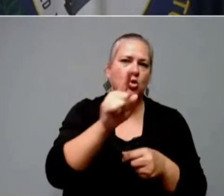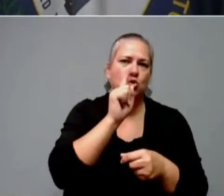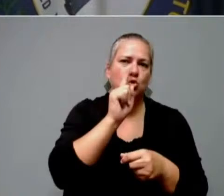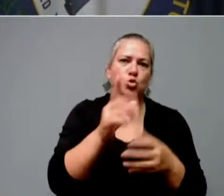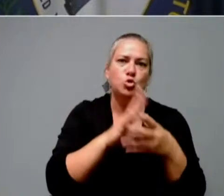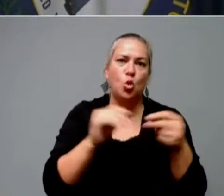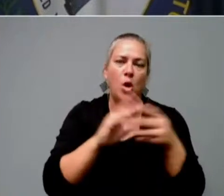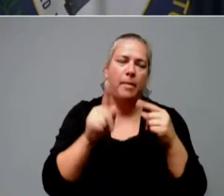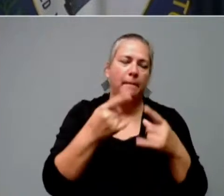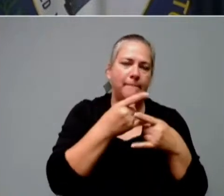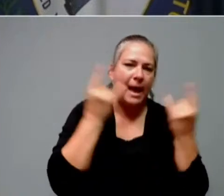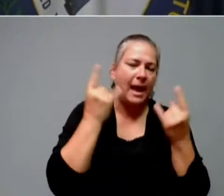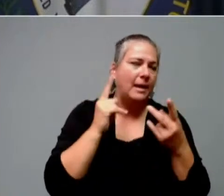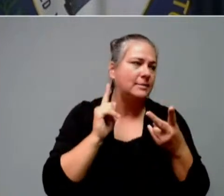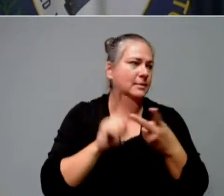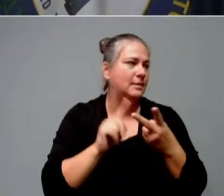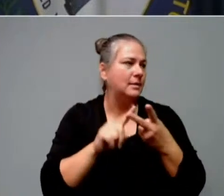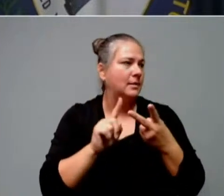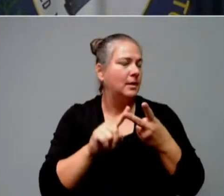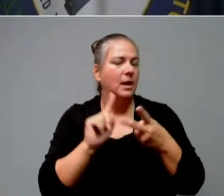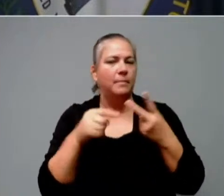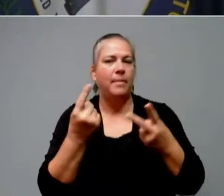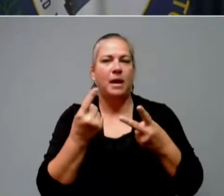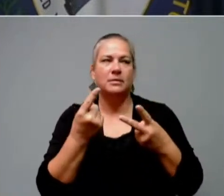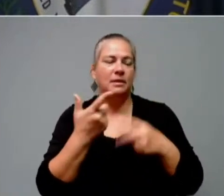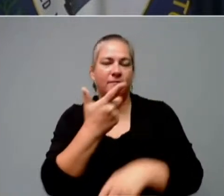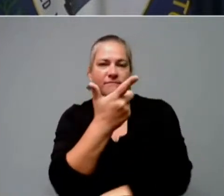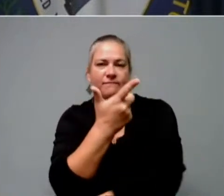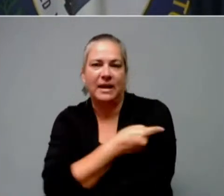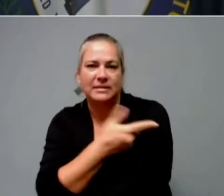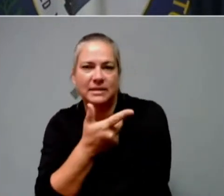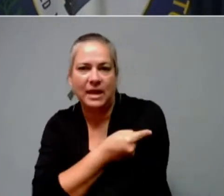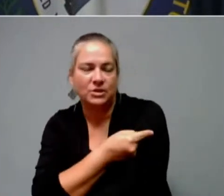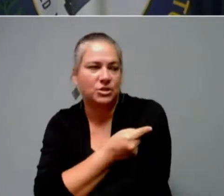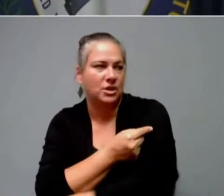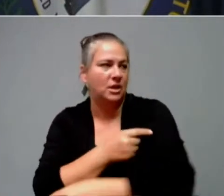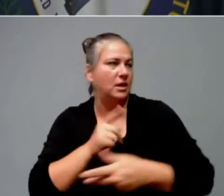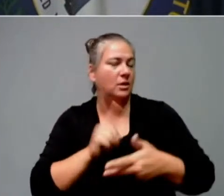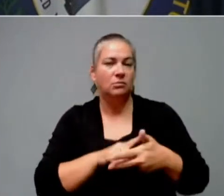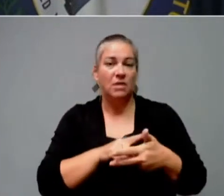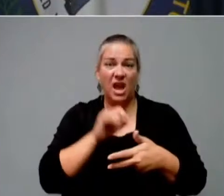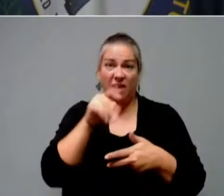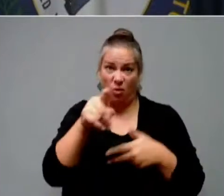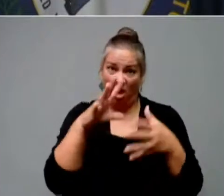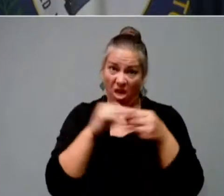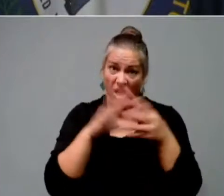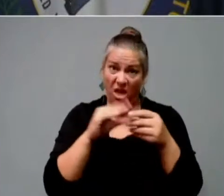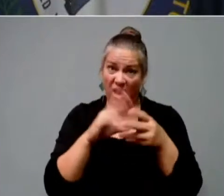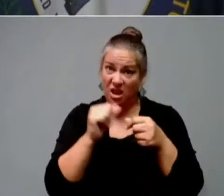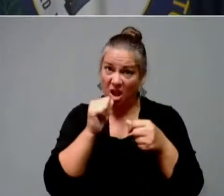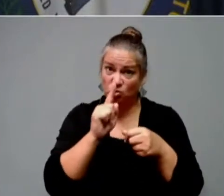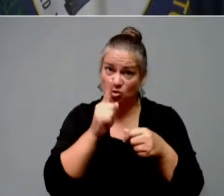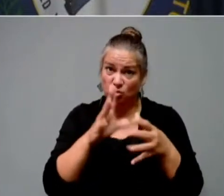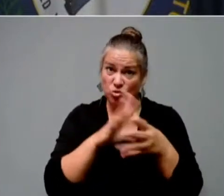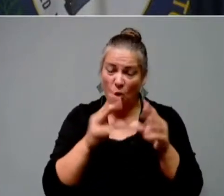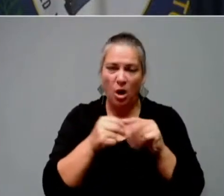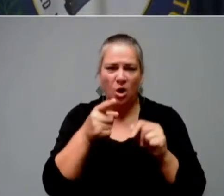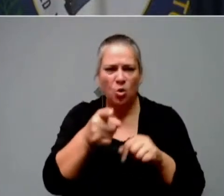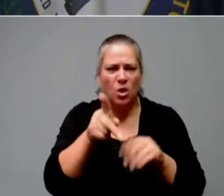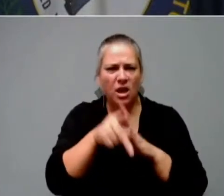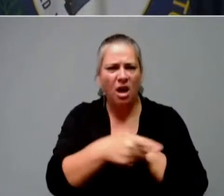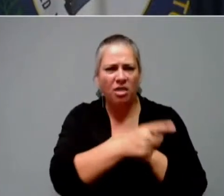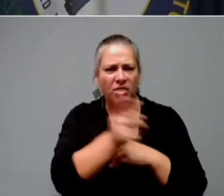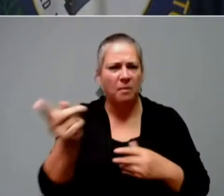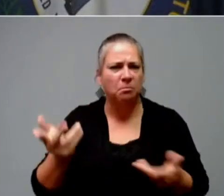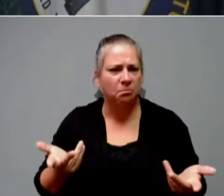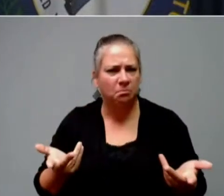about the safety and importance of vaccinations to prevent this disease are killing people. It's tragic, it's preventable. And folks,